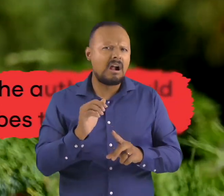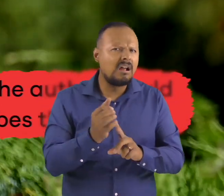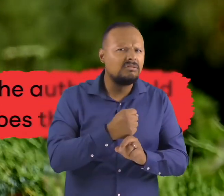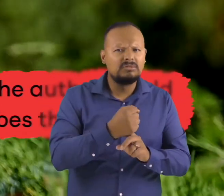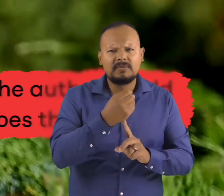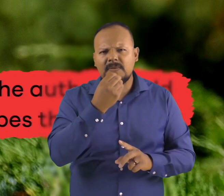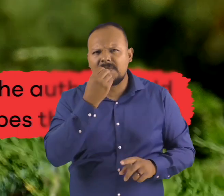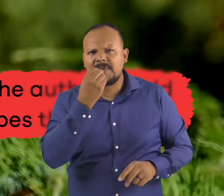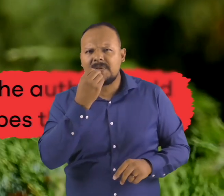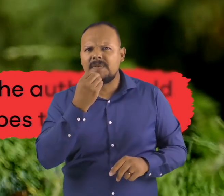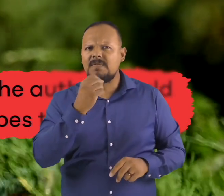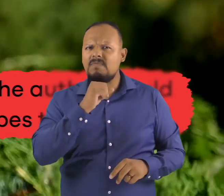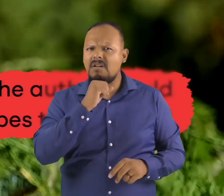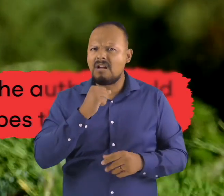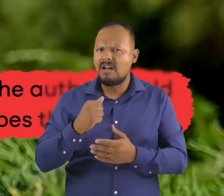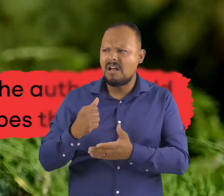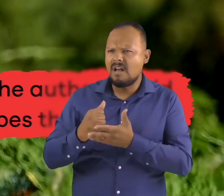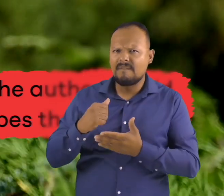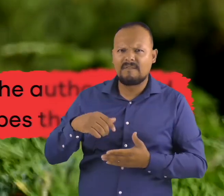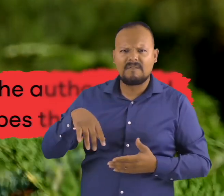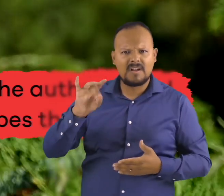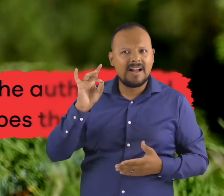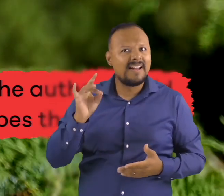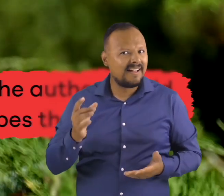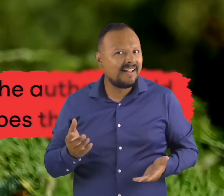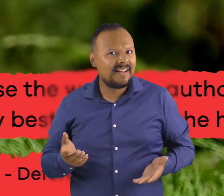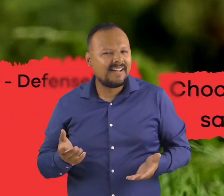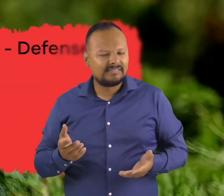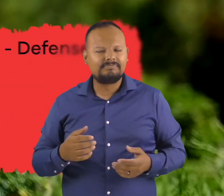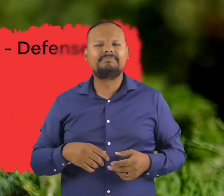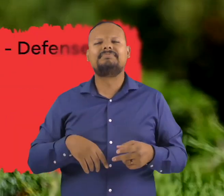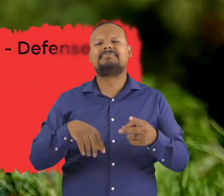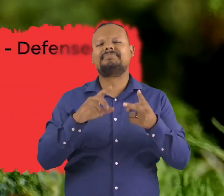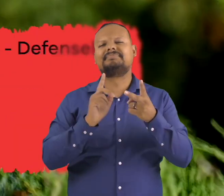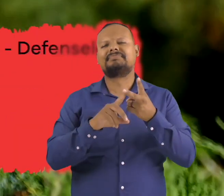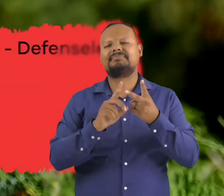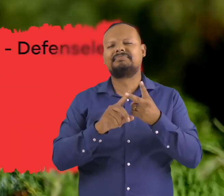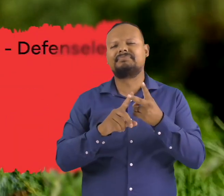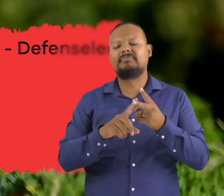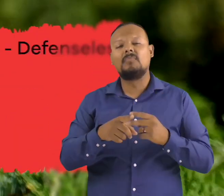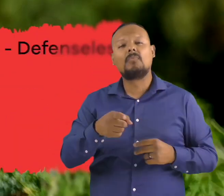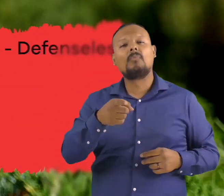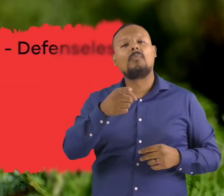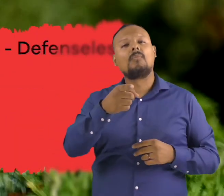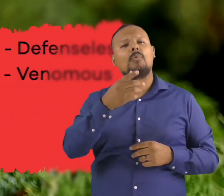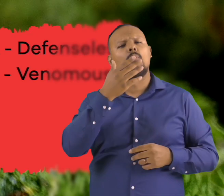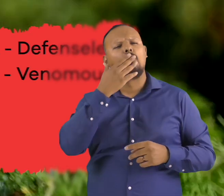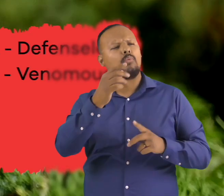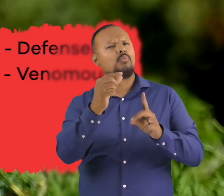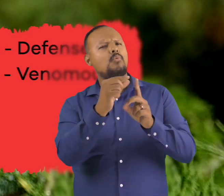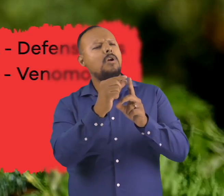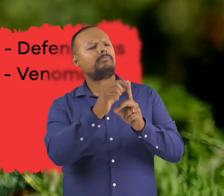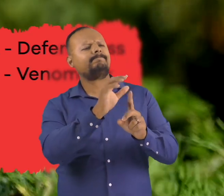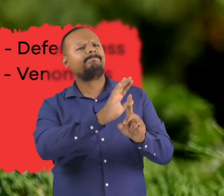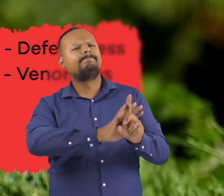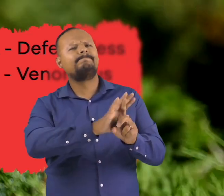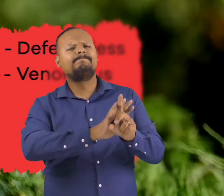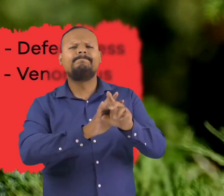word the author would say best describes the hawk. A. Defenseless B.